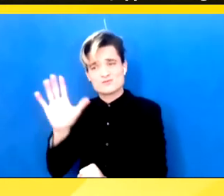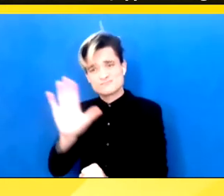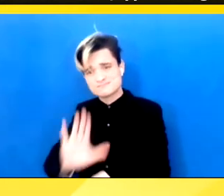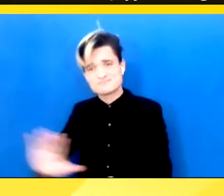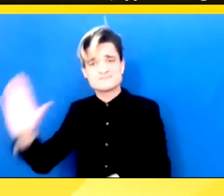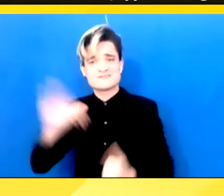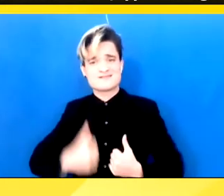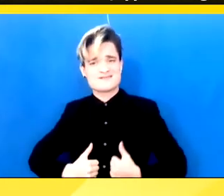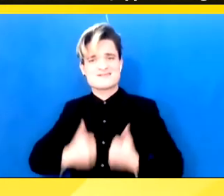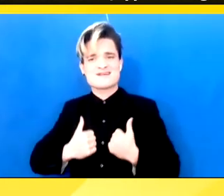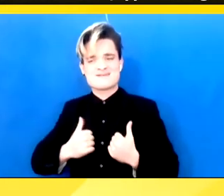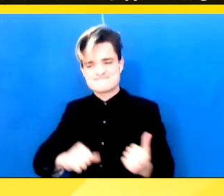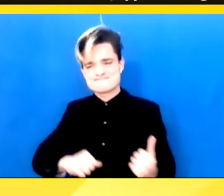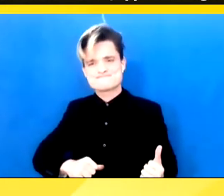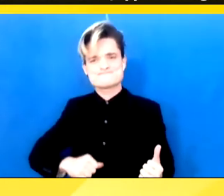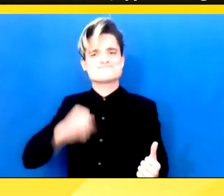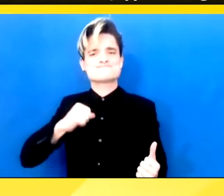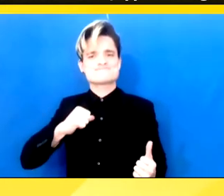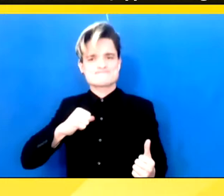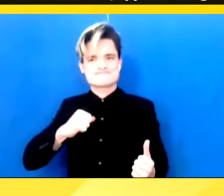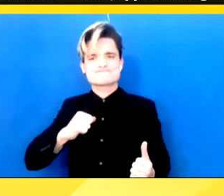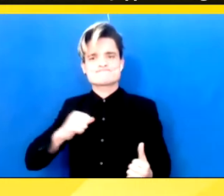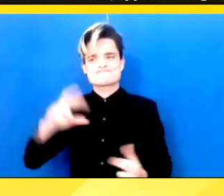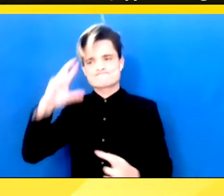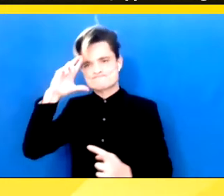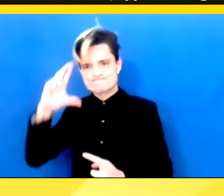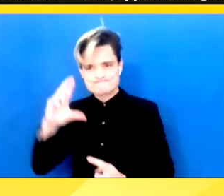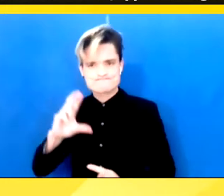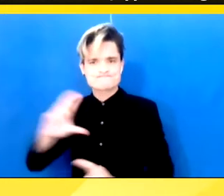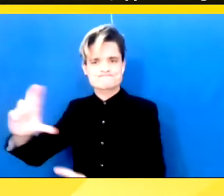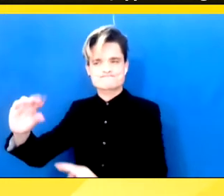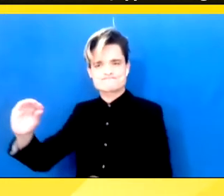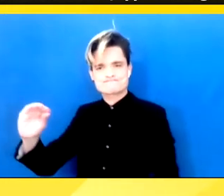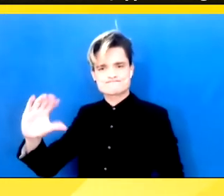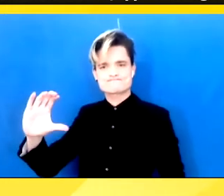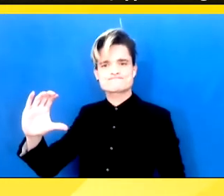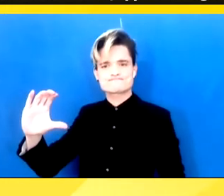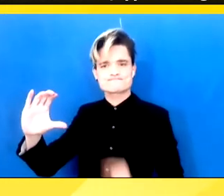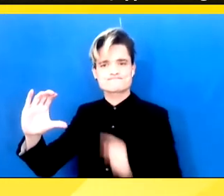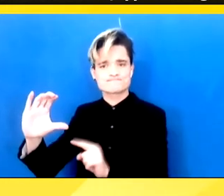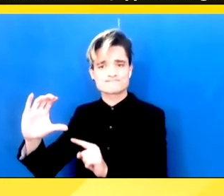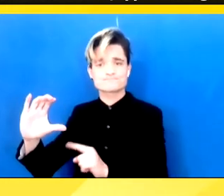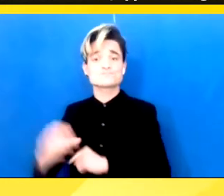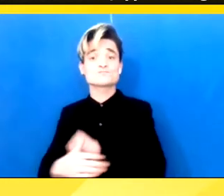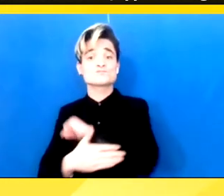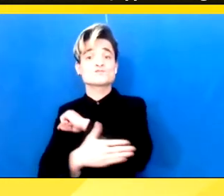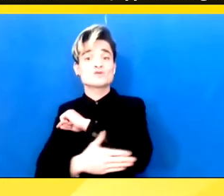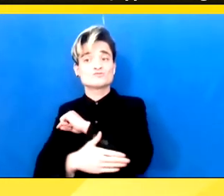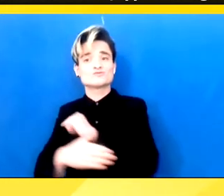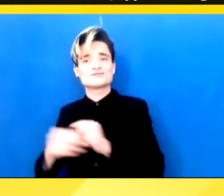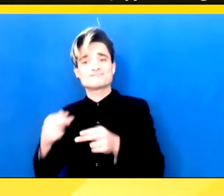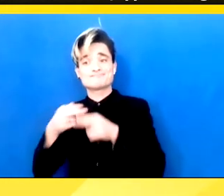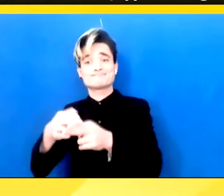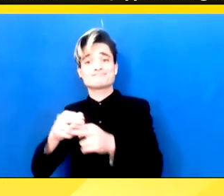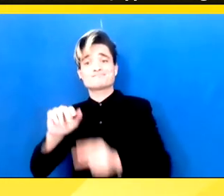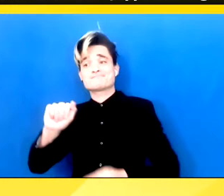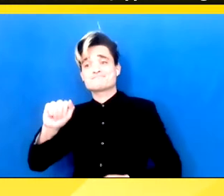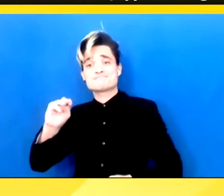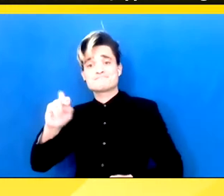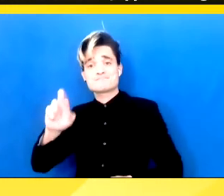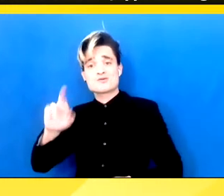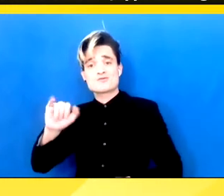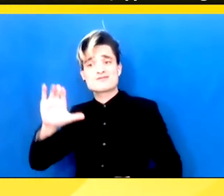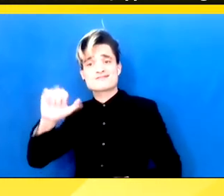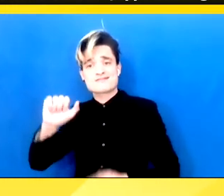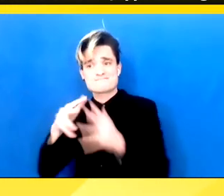to ensure that in this country we call America, there are real rights to economic